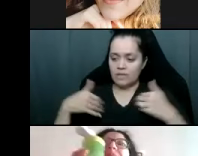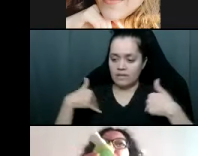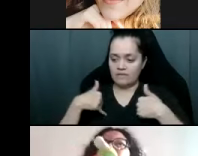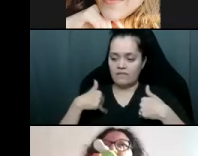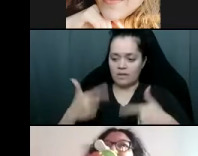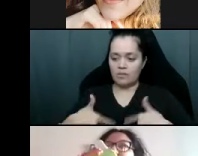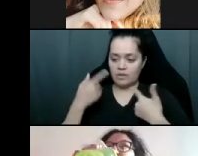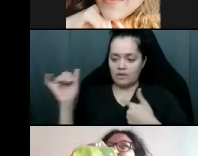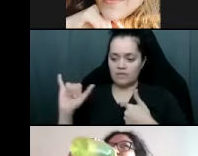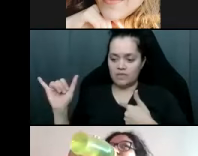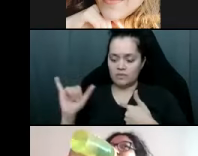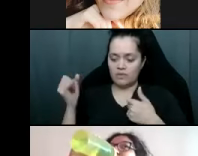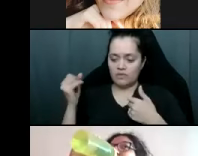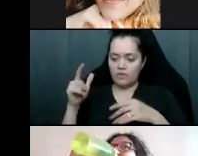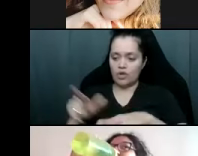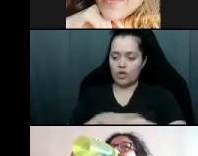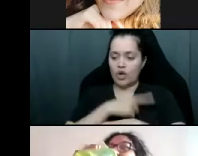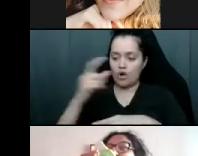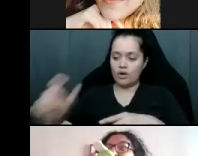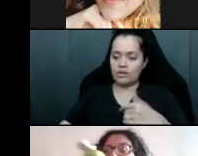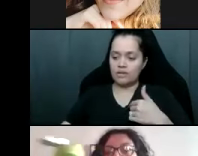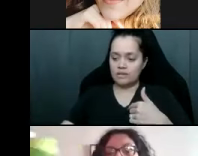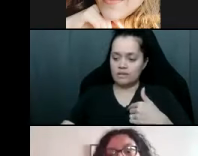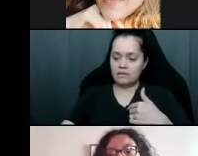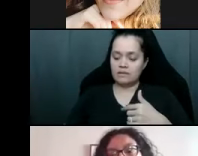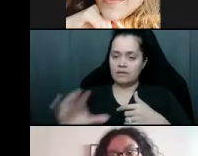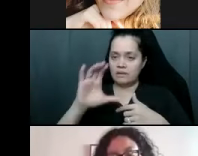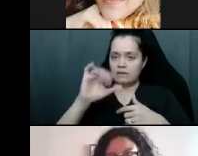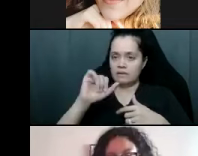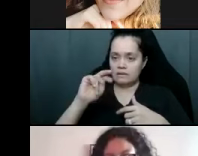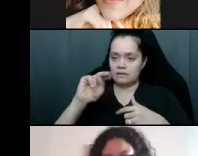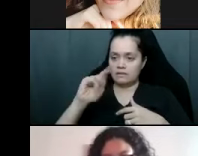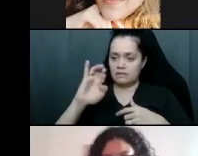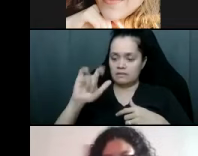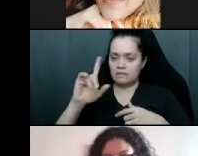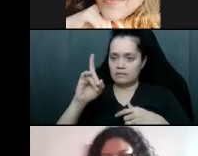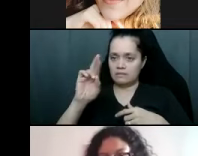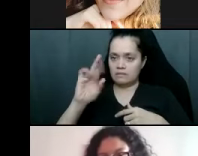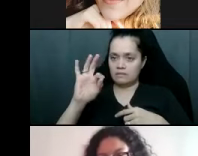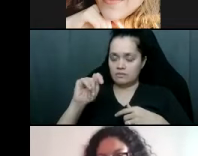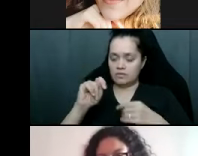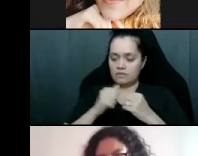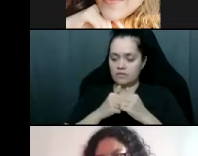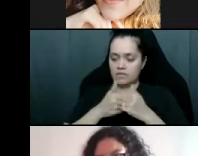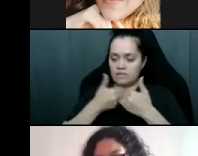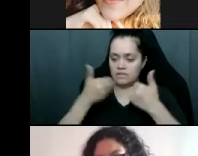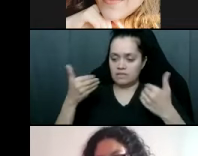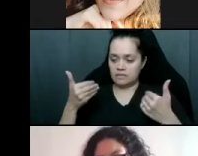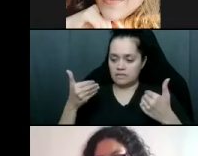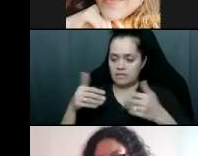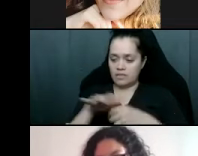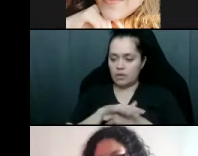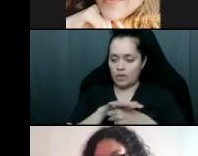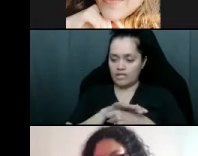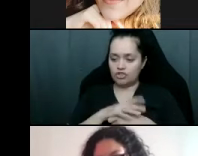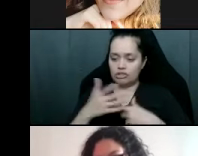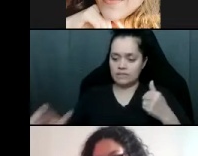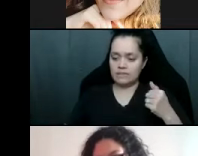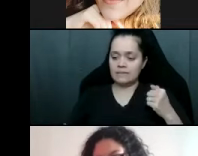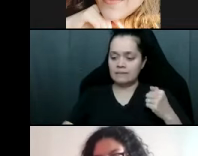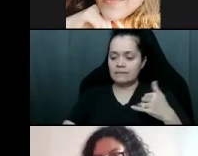life. For a long, long time, continental drift has pushed it in this separate location.